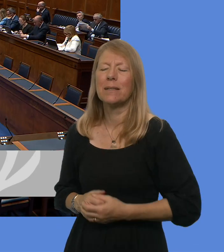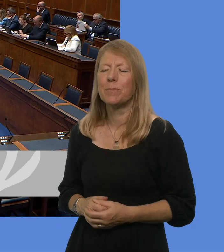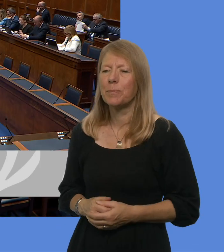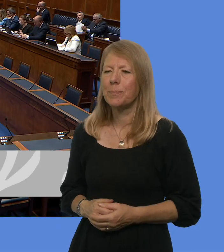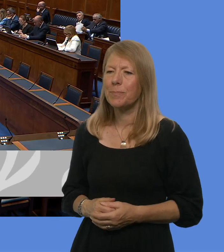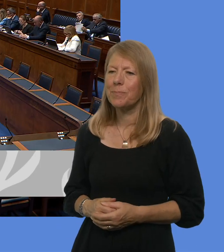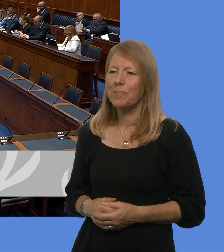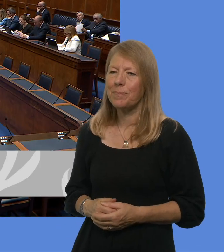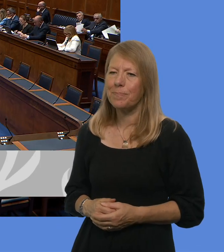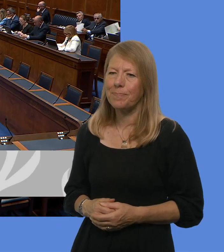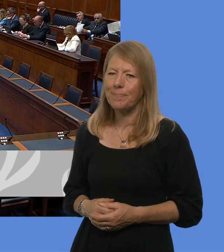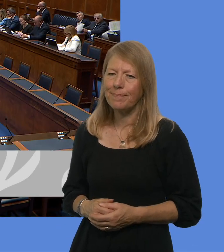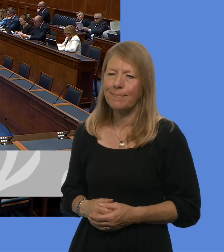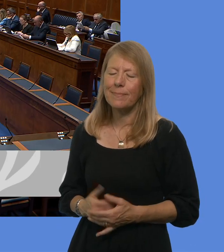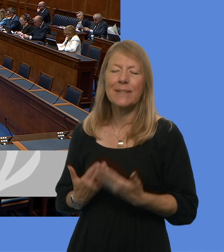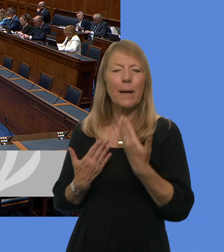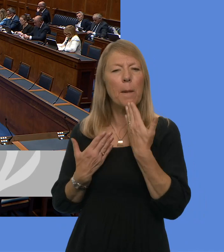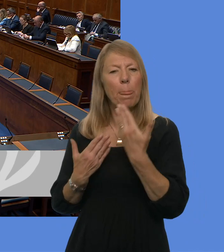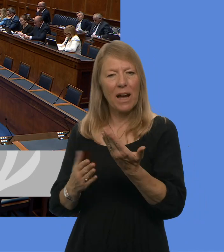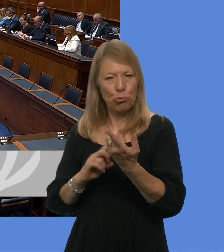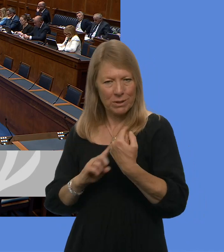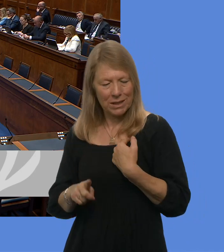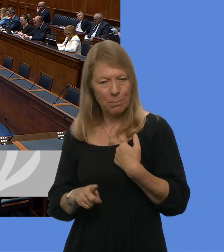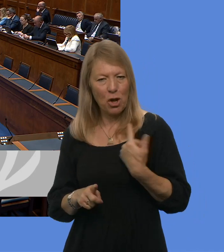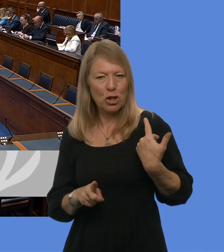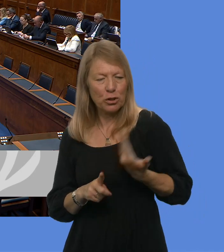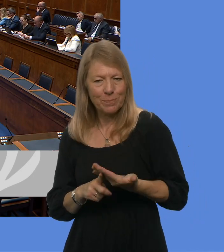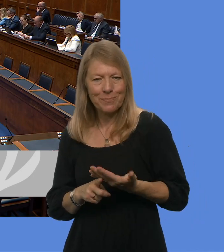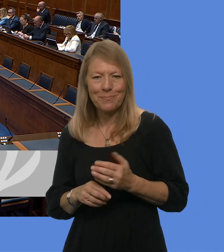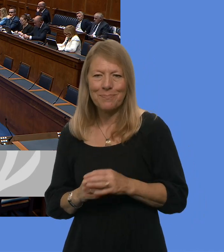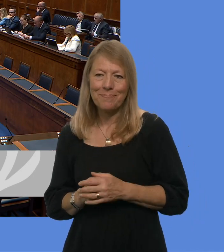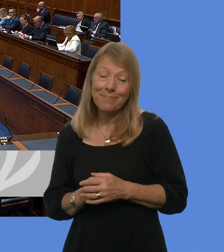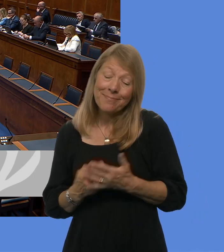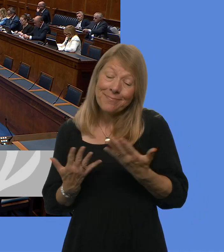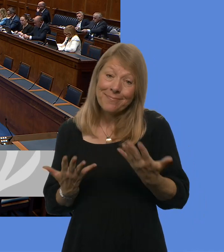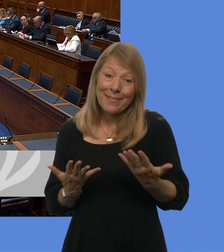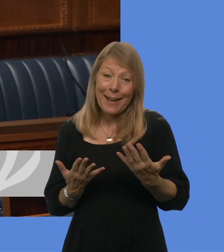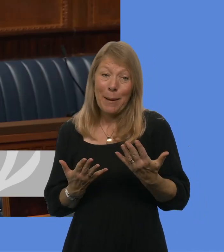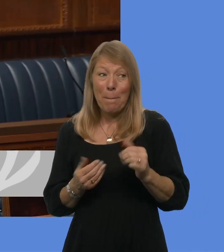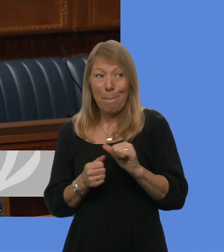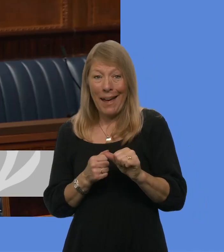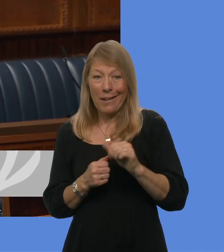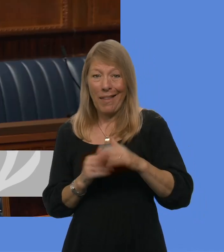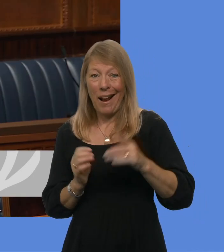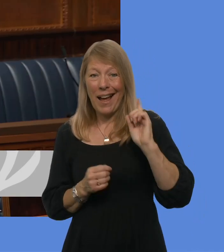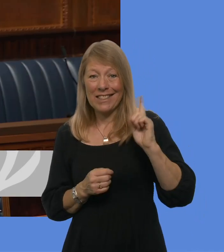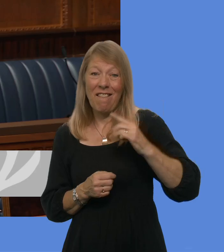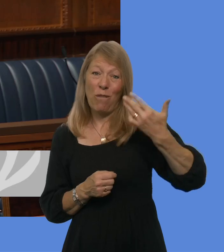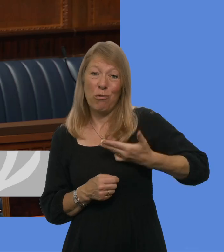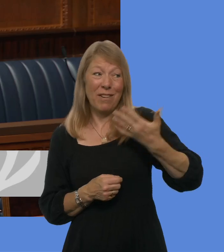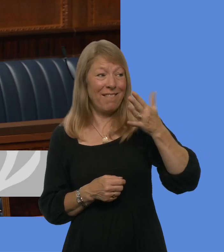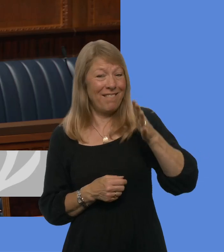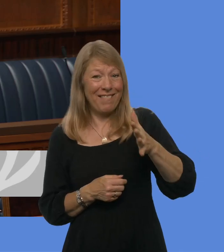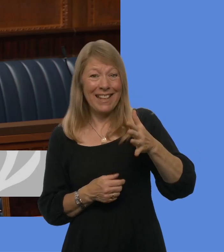Thank the Minister for his response. Obviously we were in a marginally better position than last year, but 300 pupils without a placement is